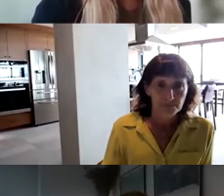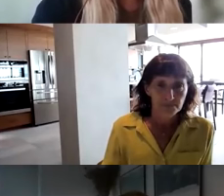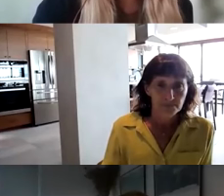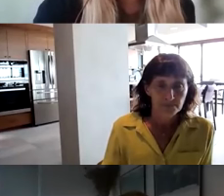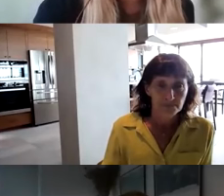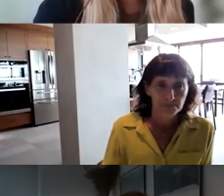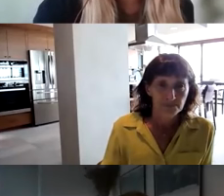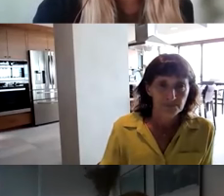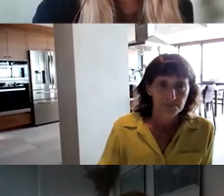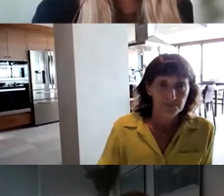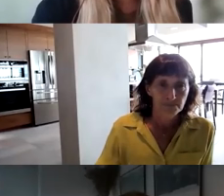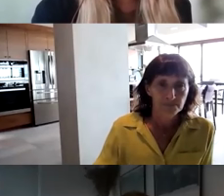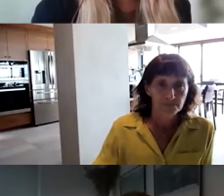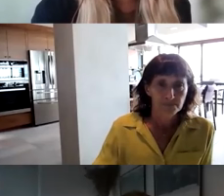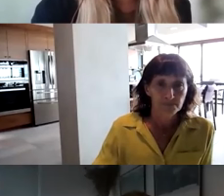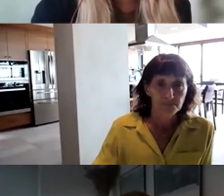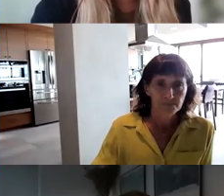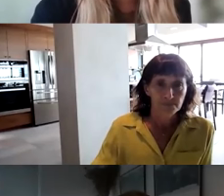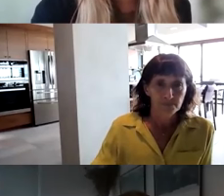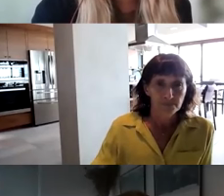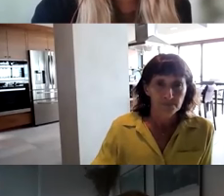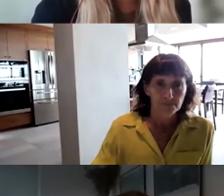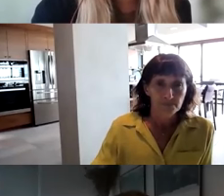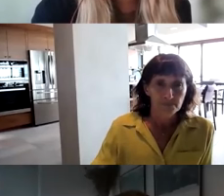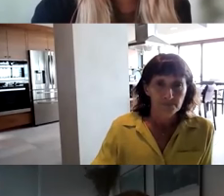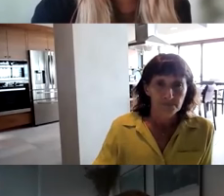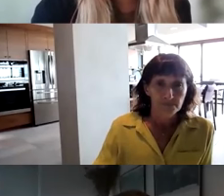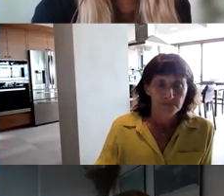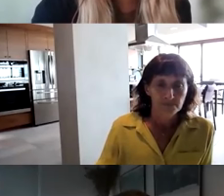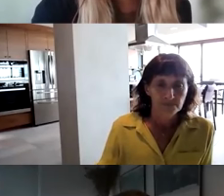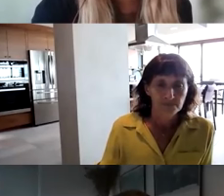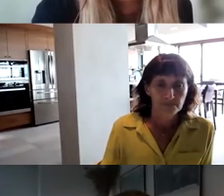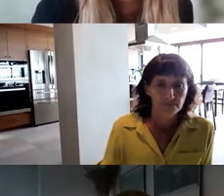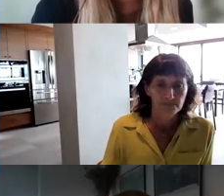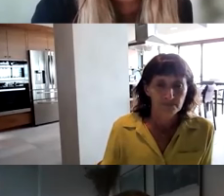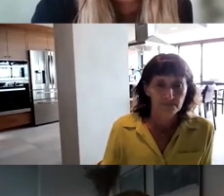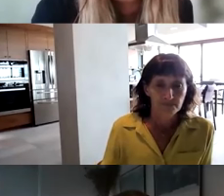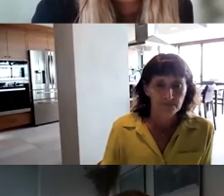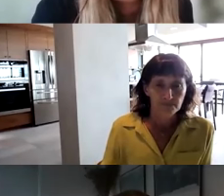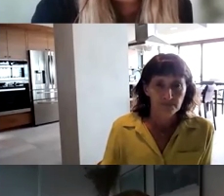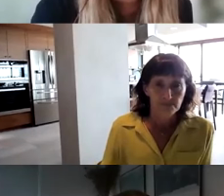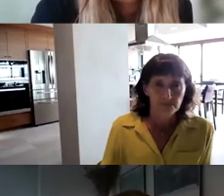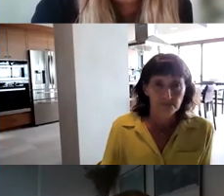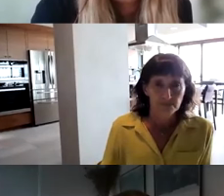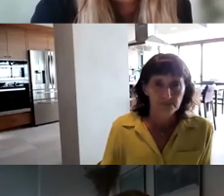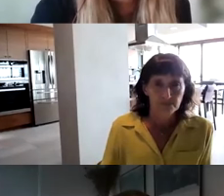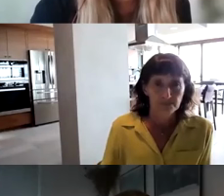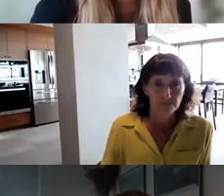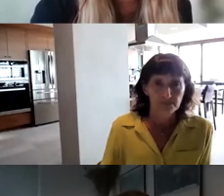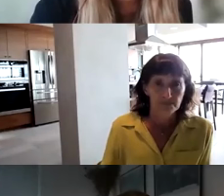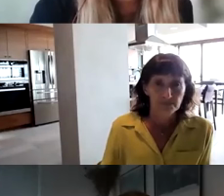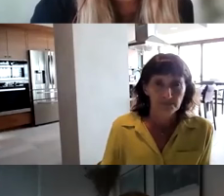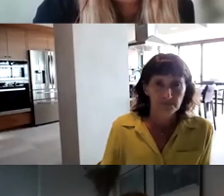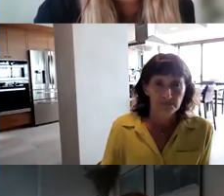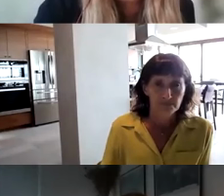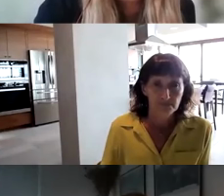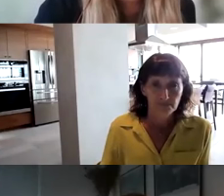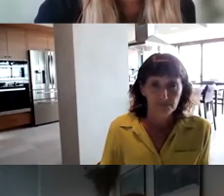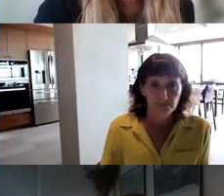further during our looking forward session, which is going to be our last panel today? So the options are challenges to